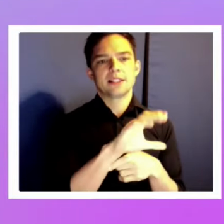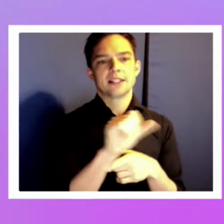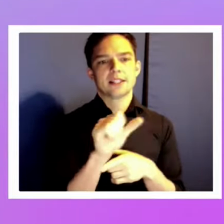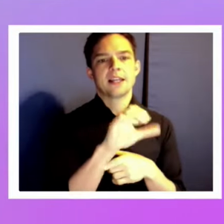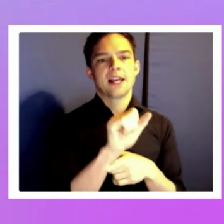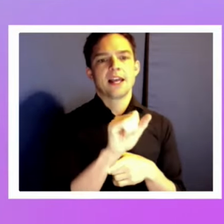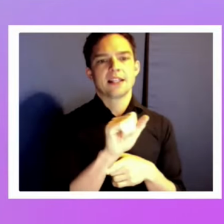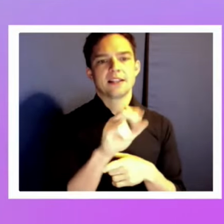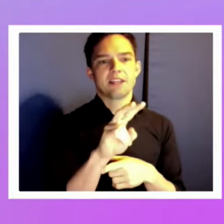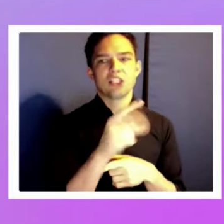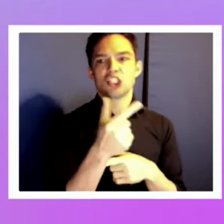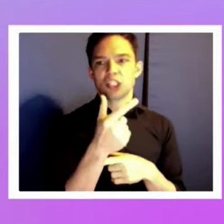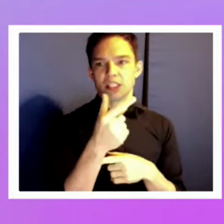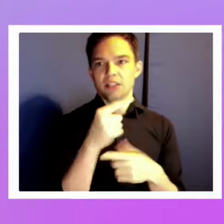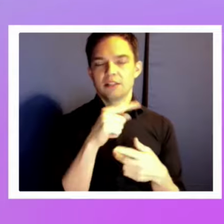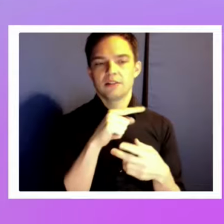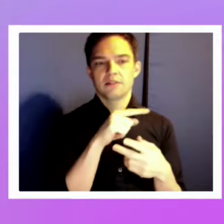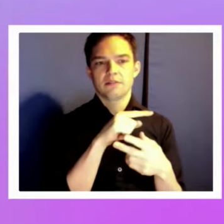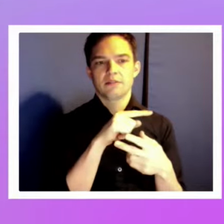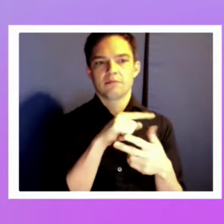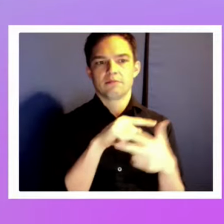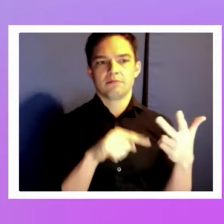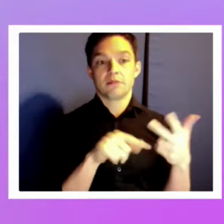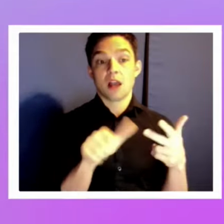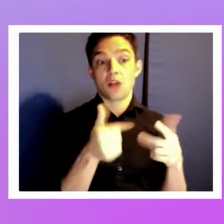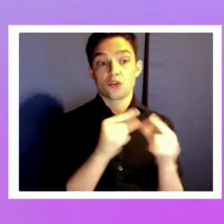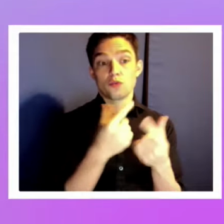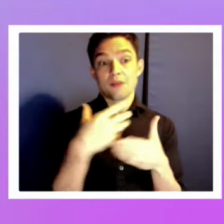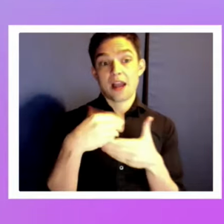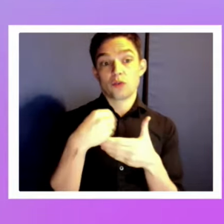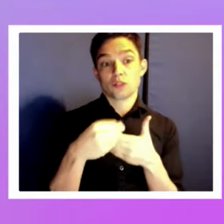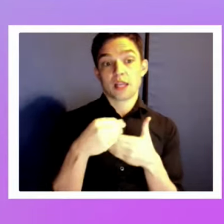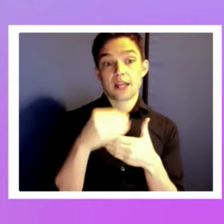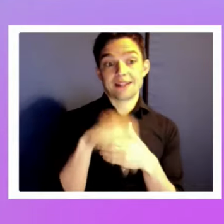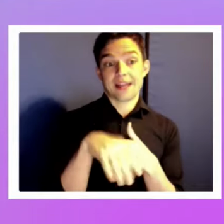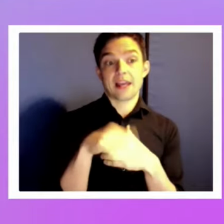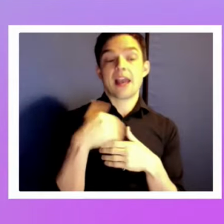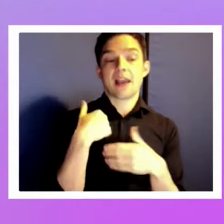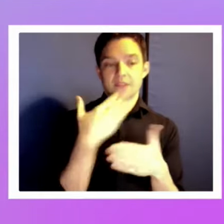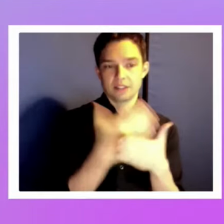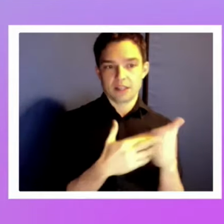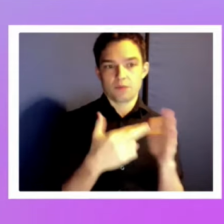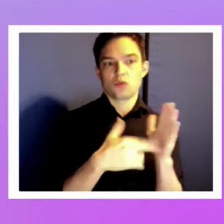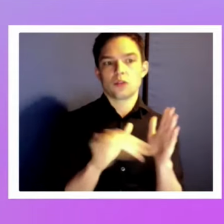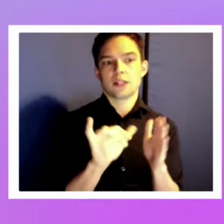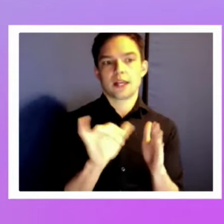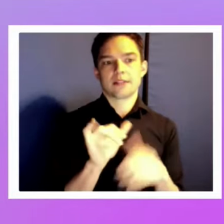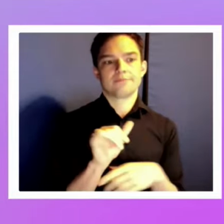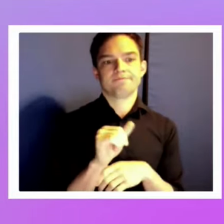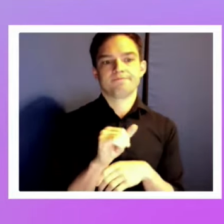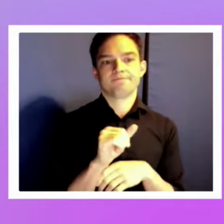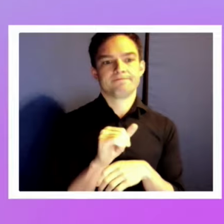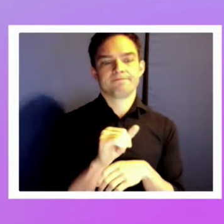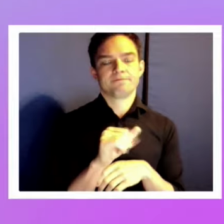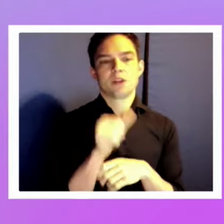SVG. There are other groups outside that have some rules. They are not